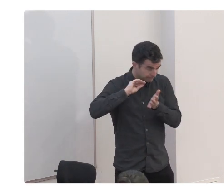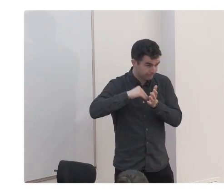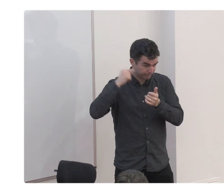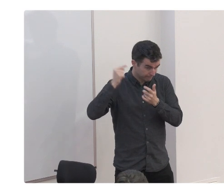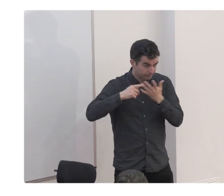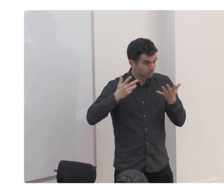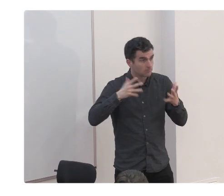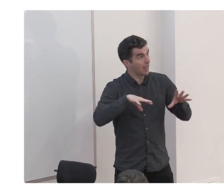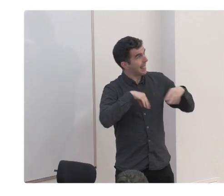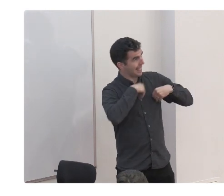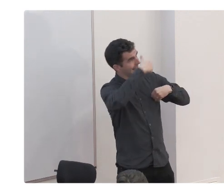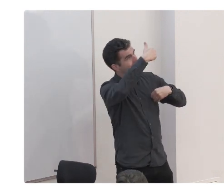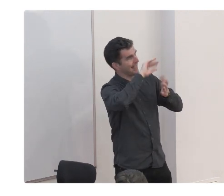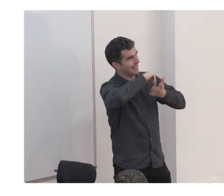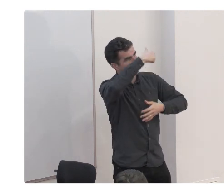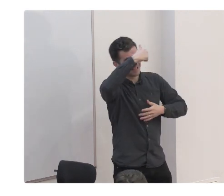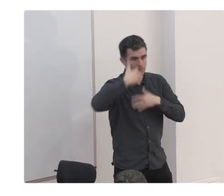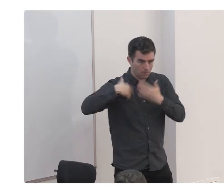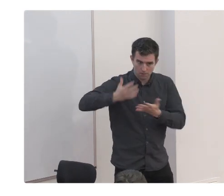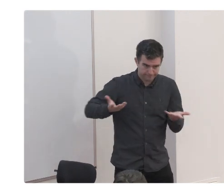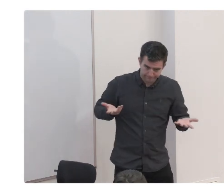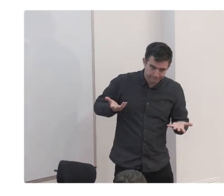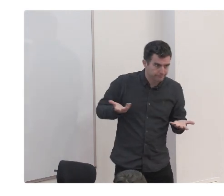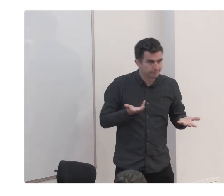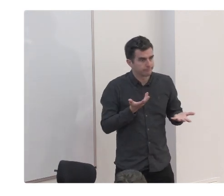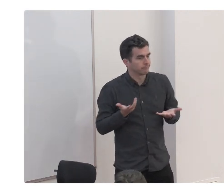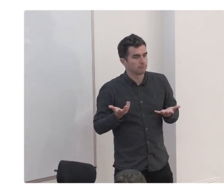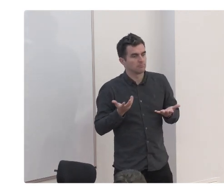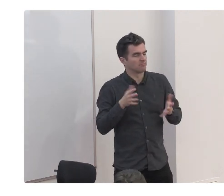Even there is no way to ask from them that why you are not,